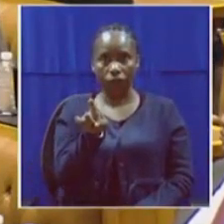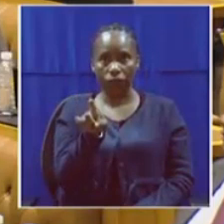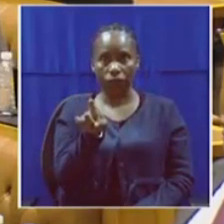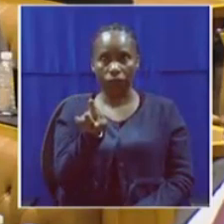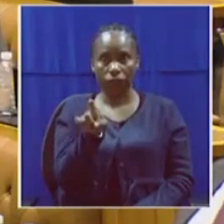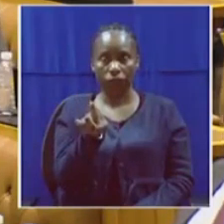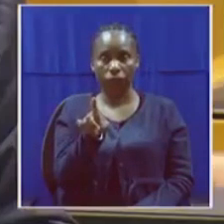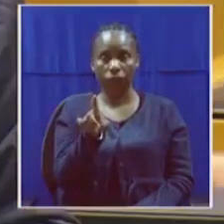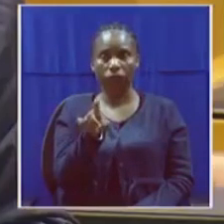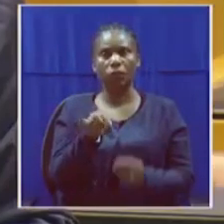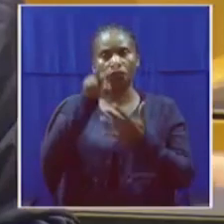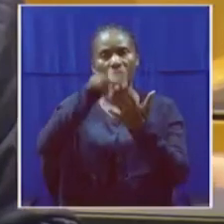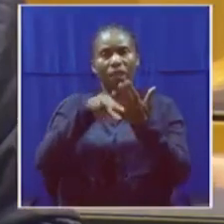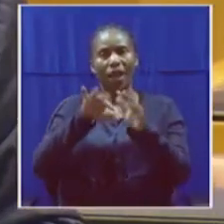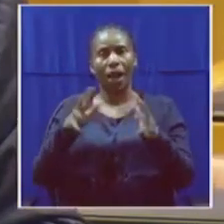is as follows.